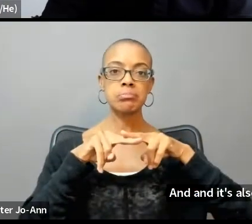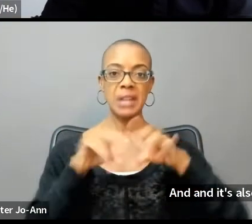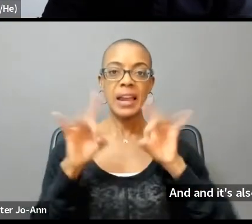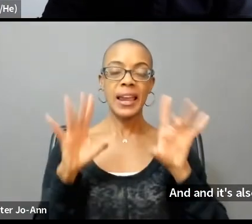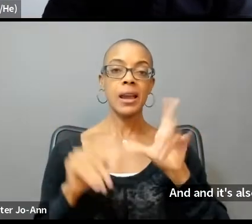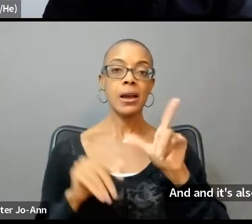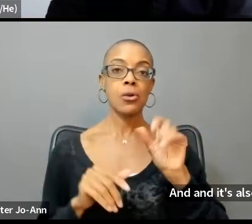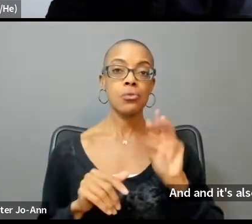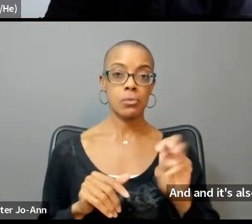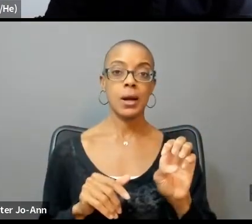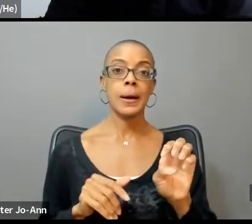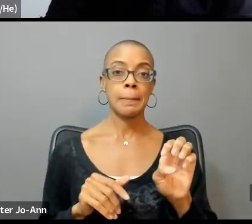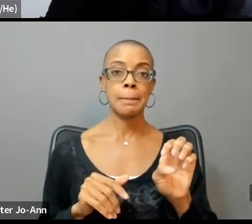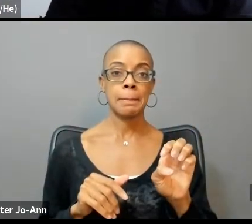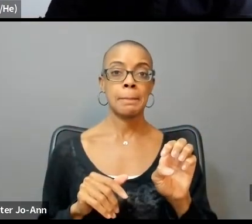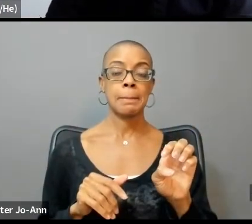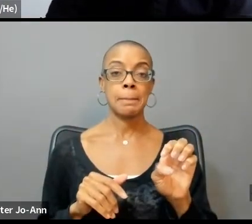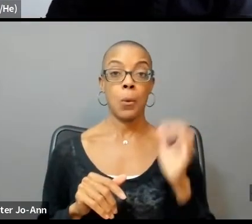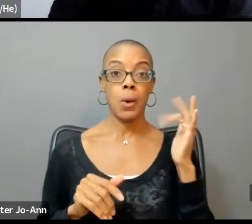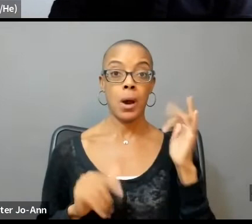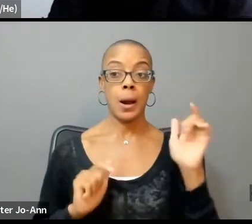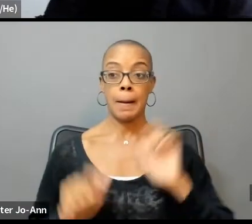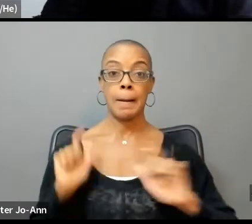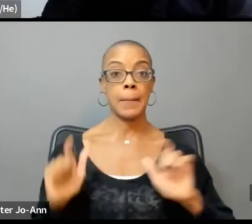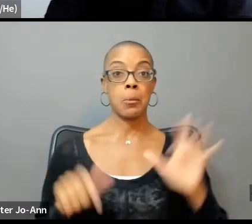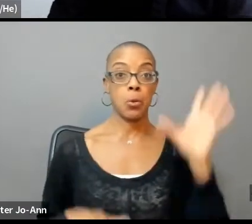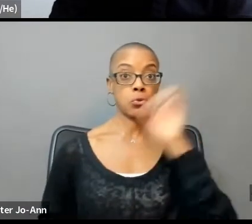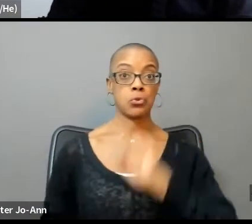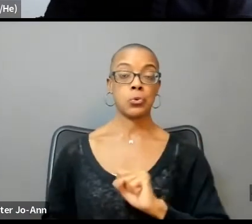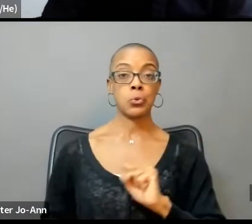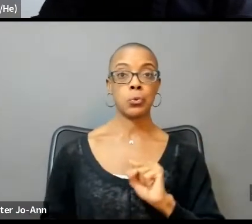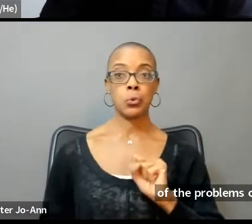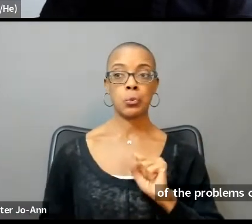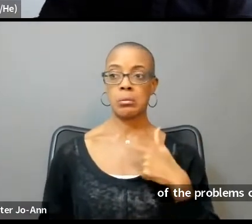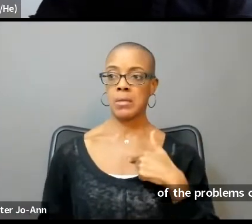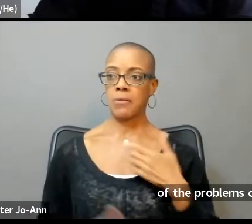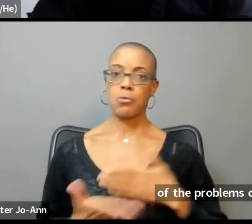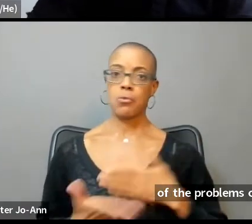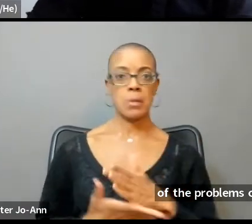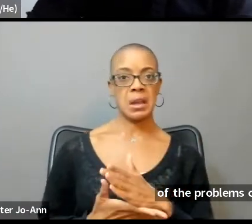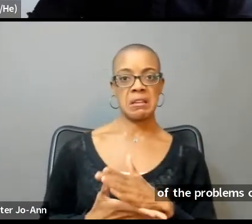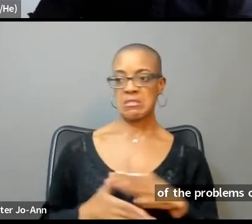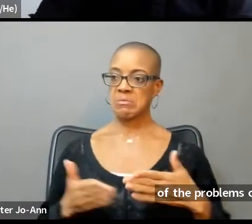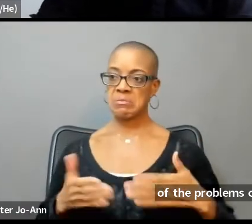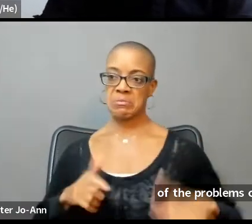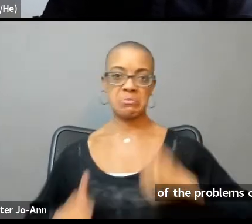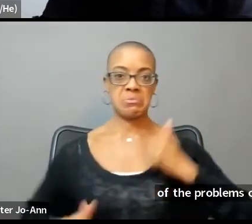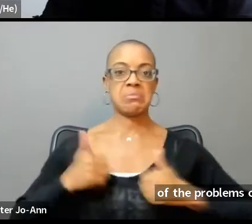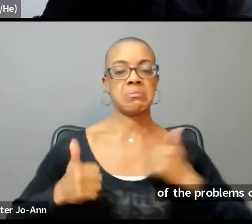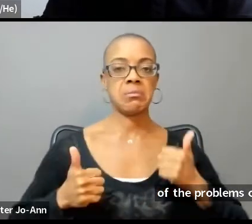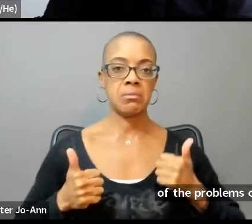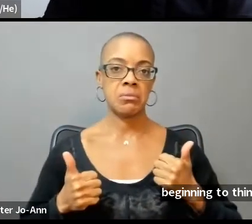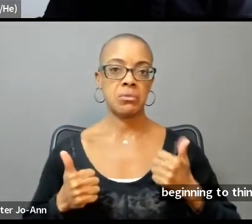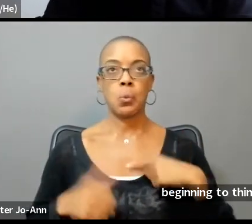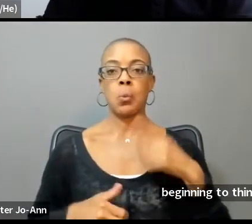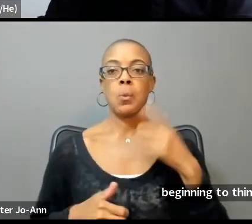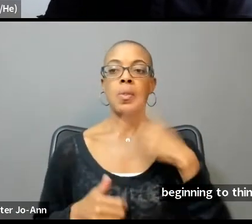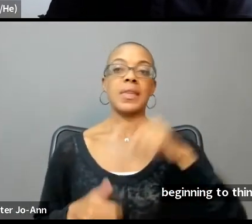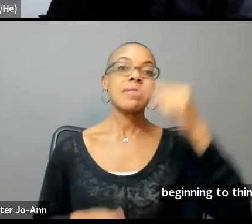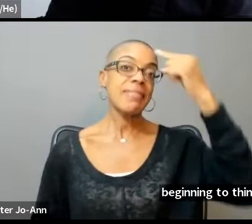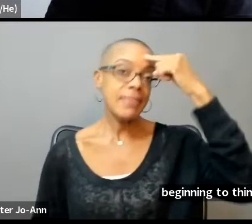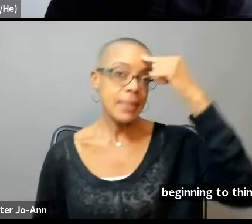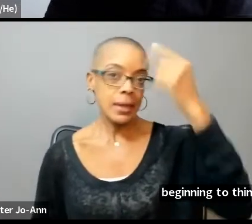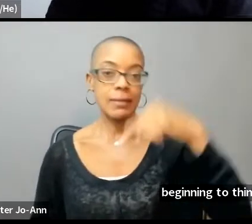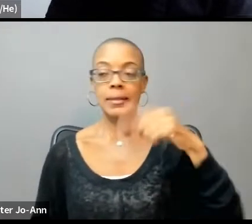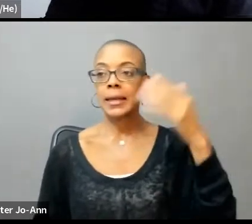crimes because of people are beginning to think that they have the right to act upon what they think they see or what they think they